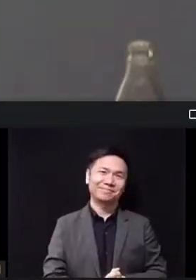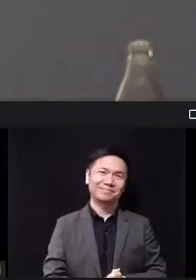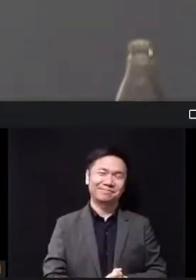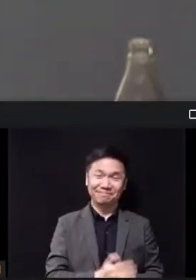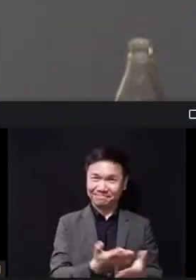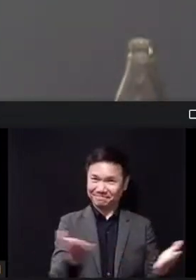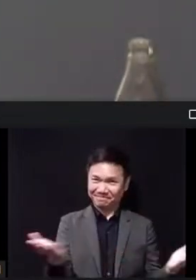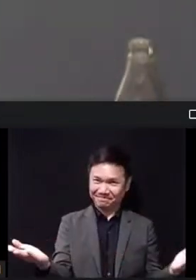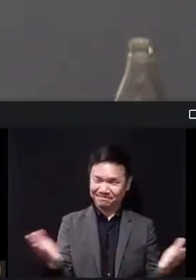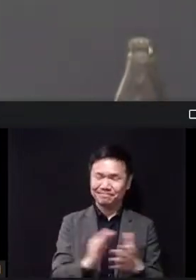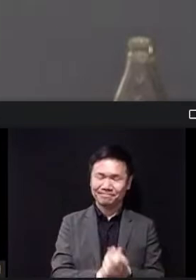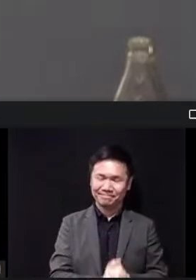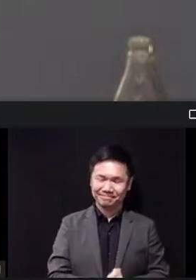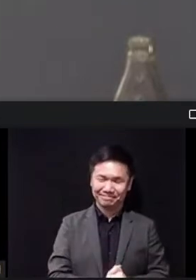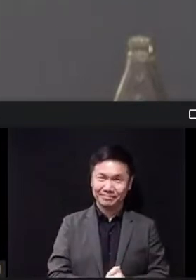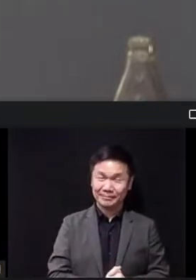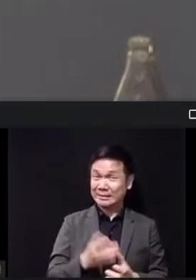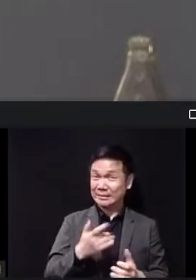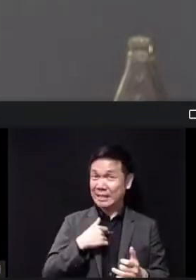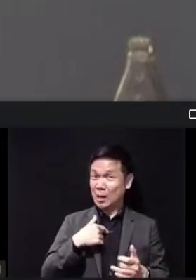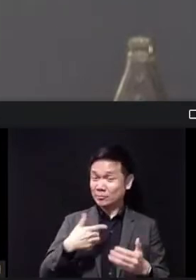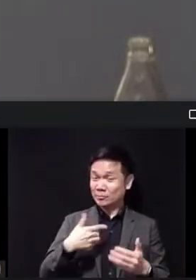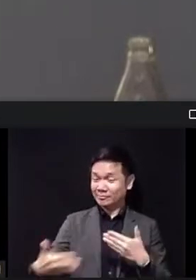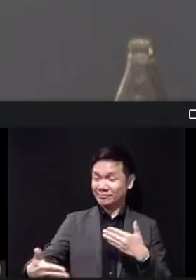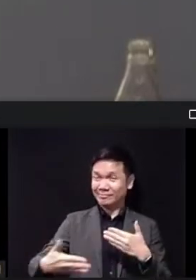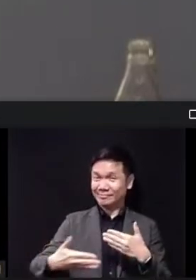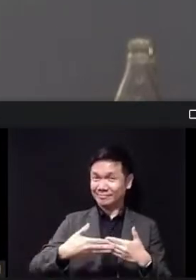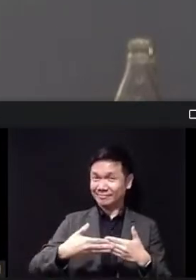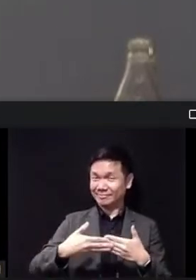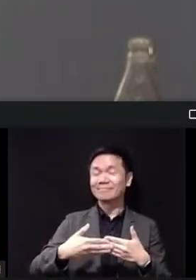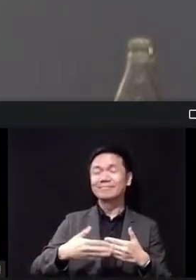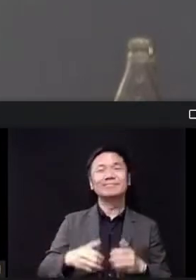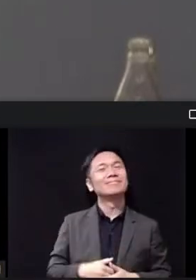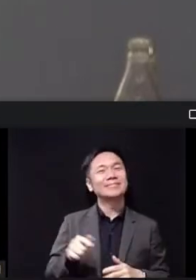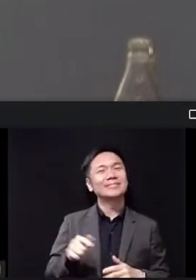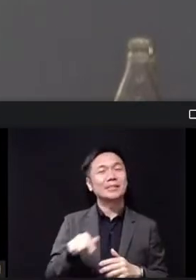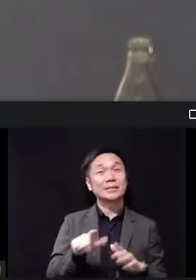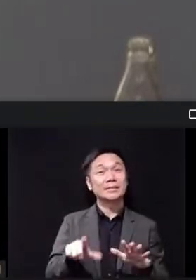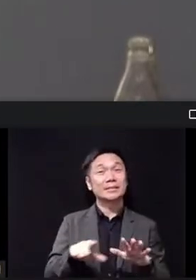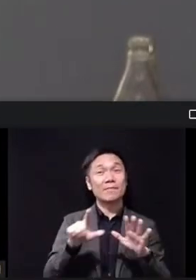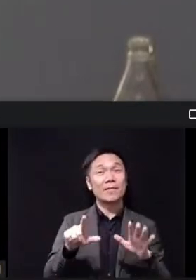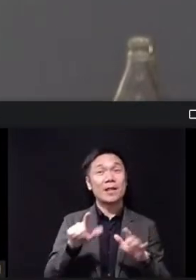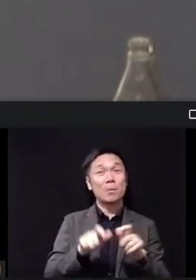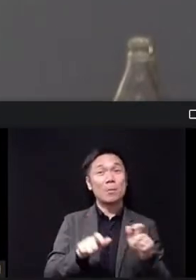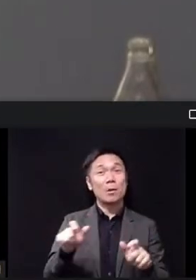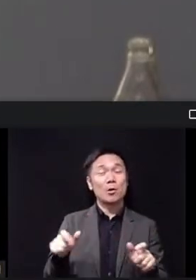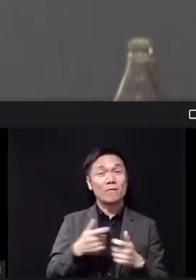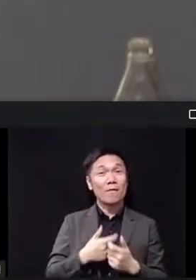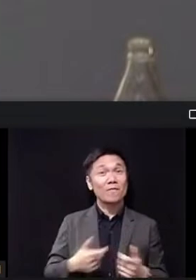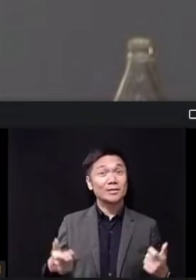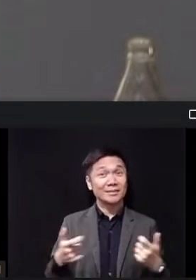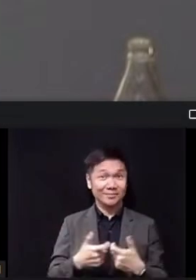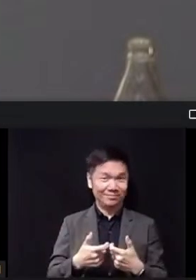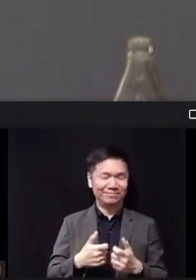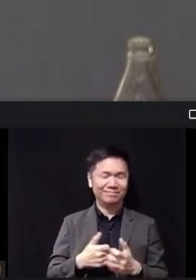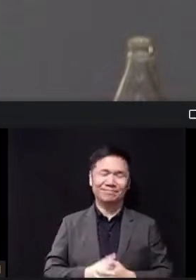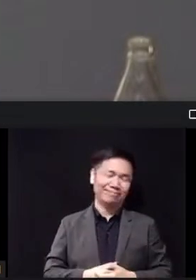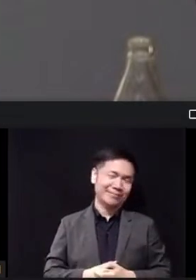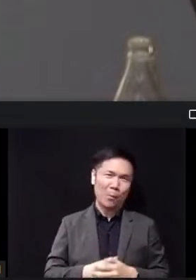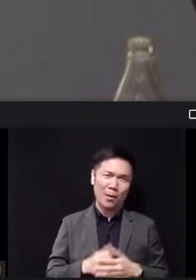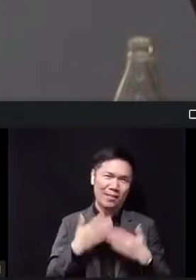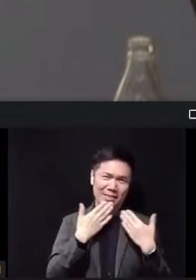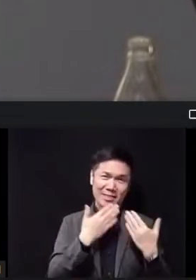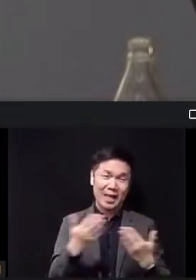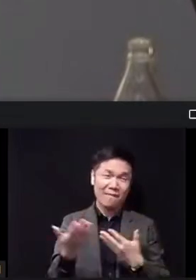gentlemen, as we conclude the 7th Asia and Pacific Population Conference, I would like to